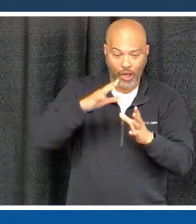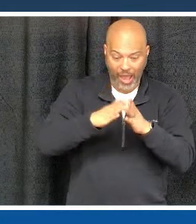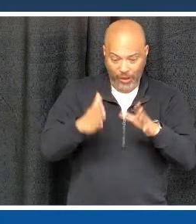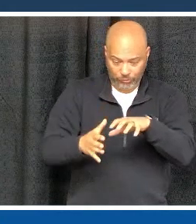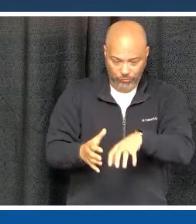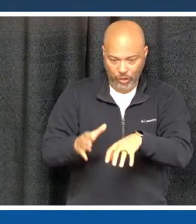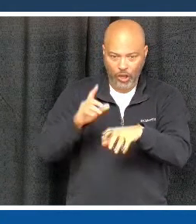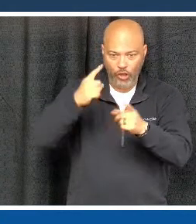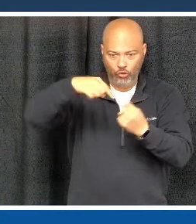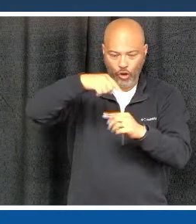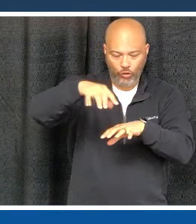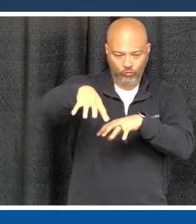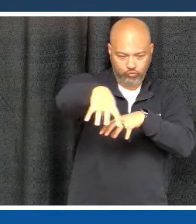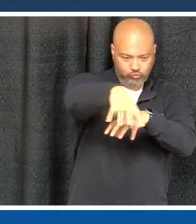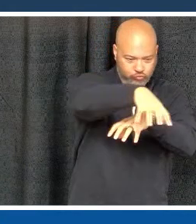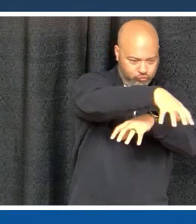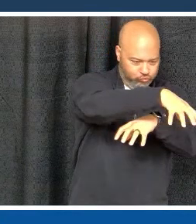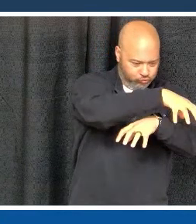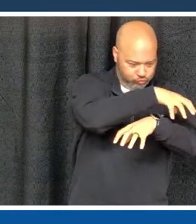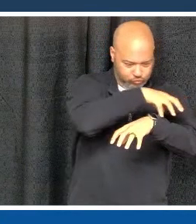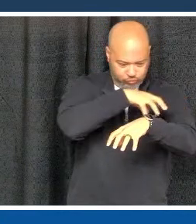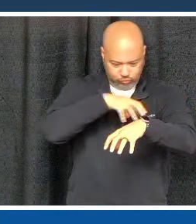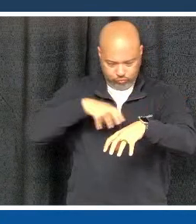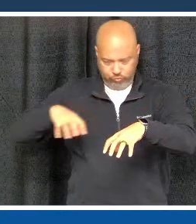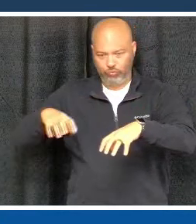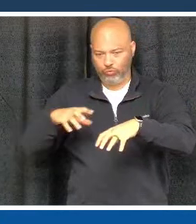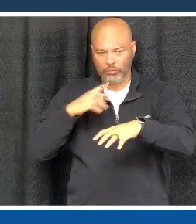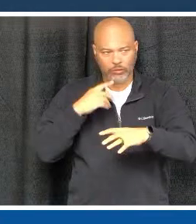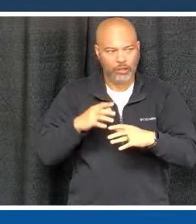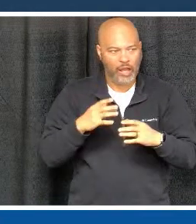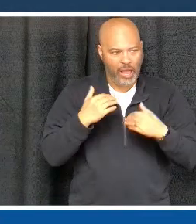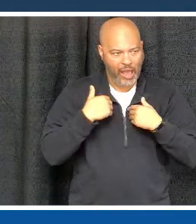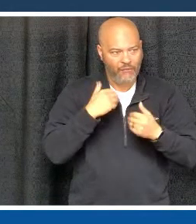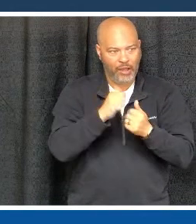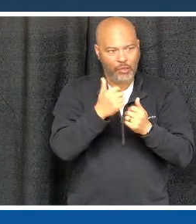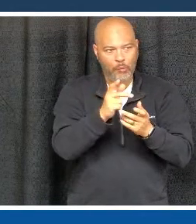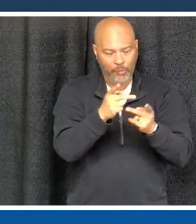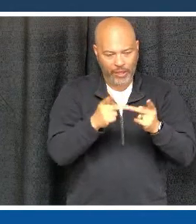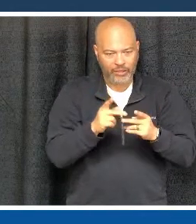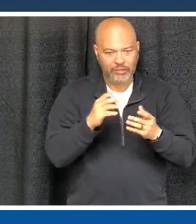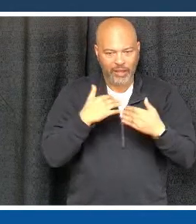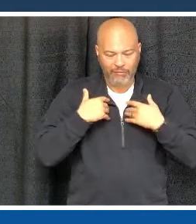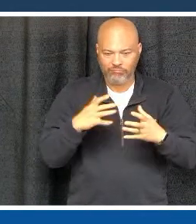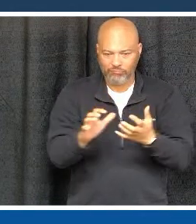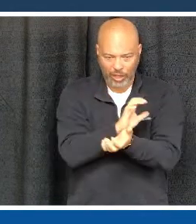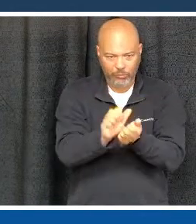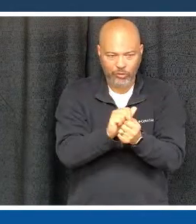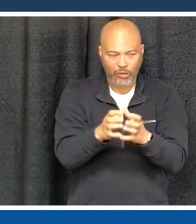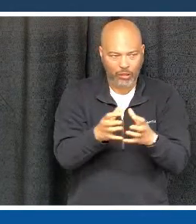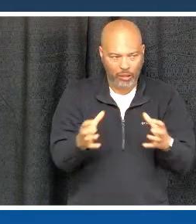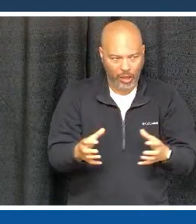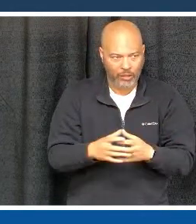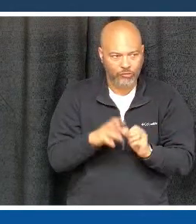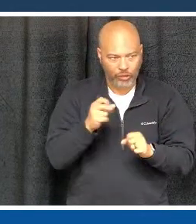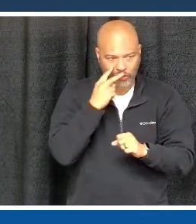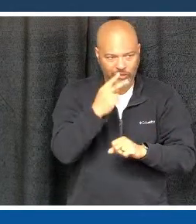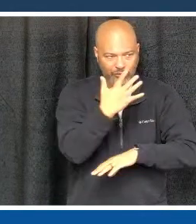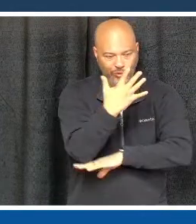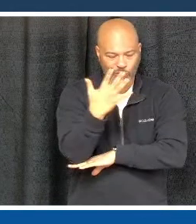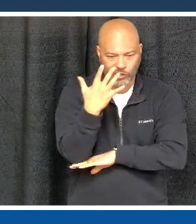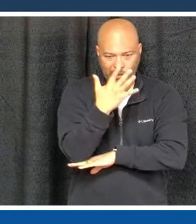it went right over the property. There's some outbuildings on the property as well that have suffered damage, and you can see the